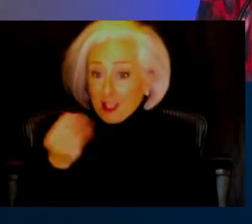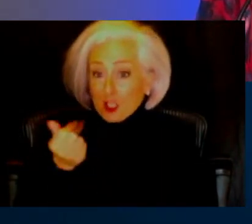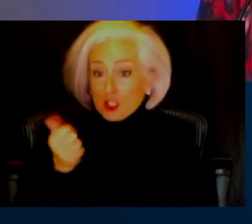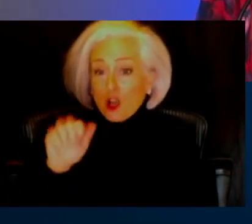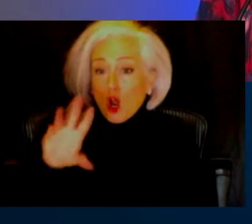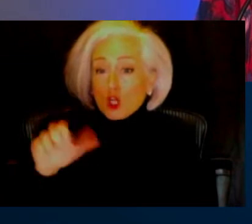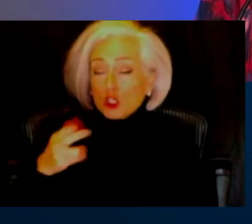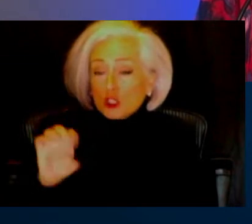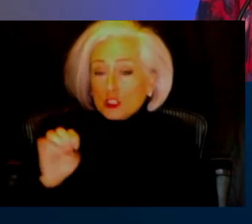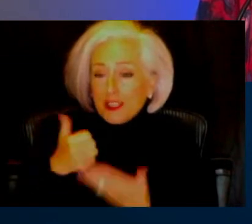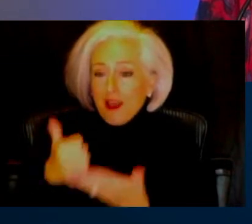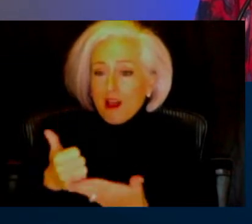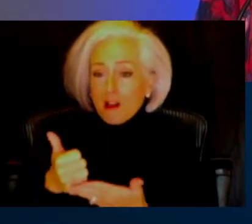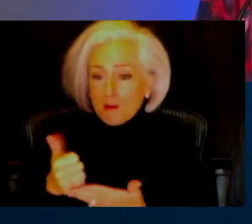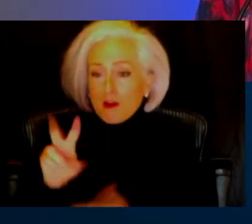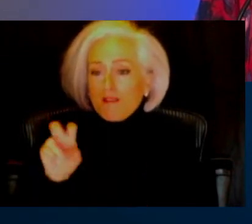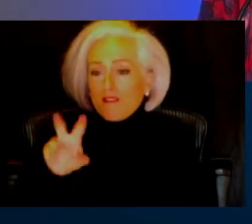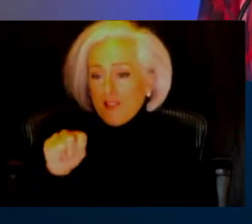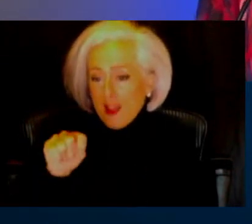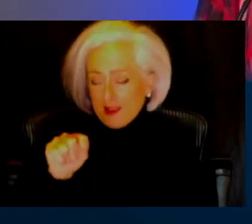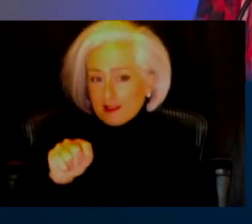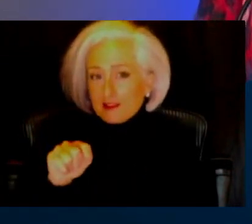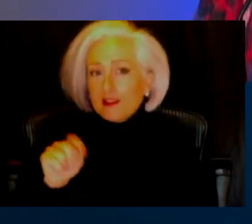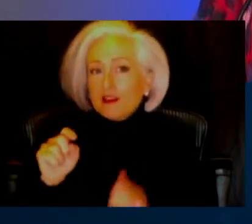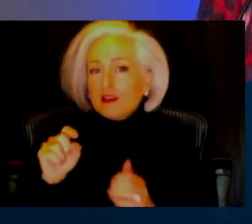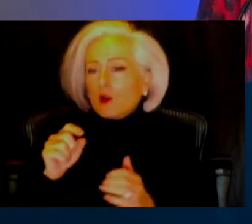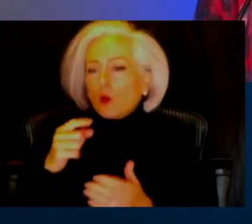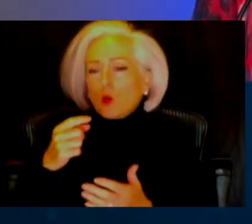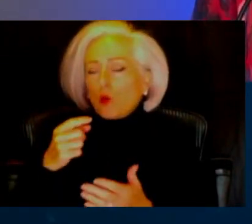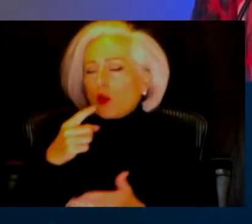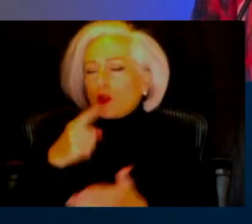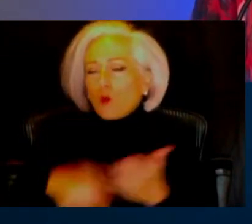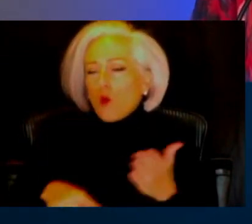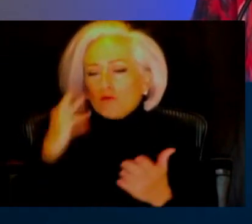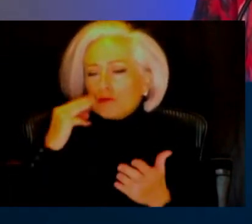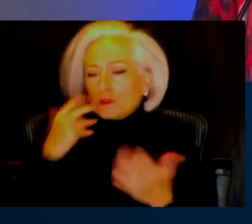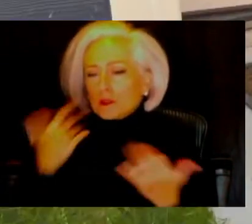veterans with what they're going through as far as PTSD.